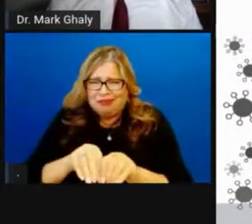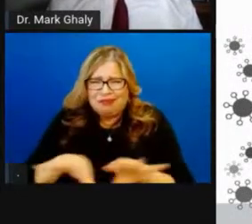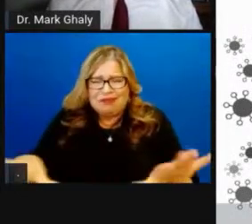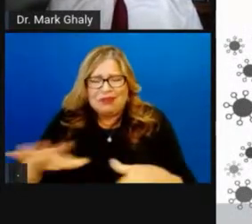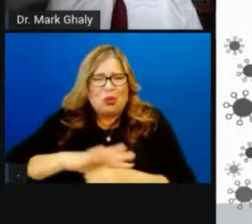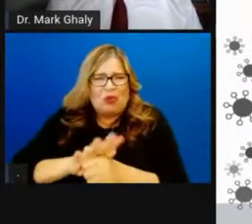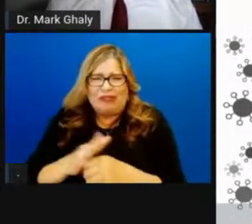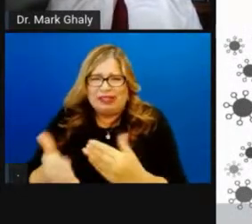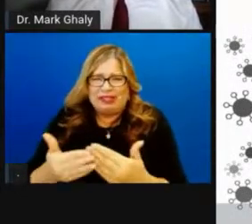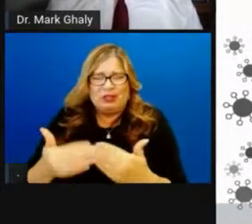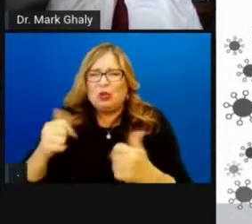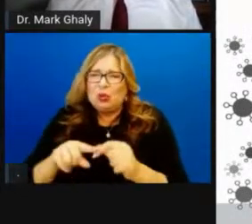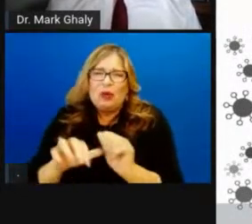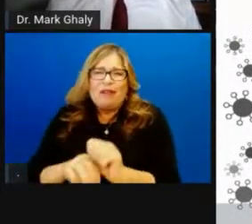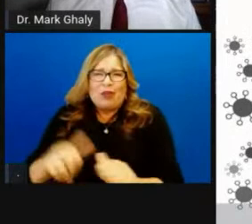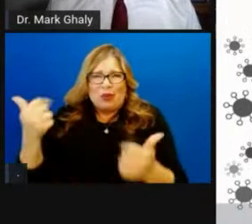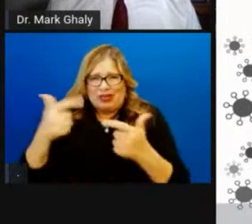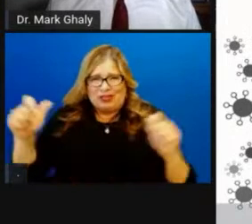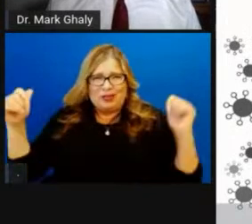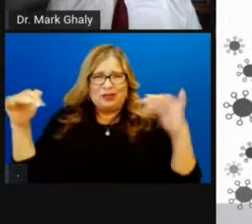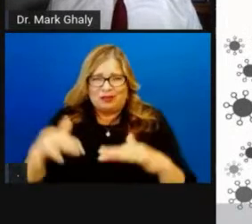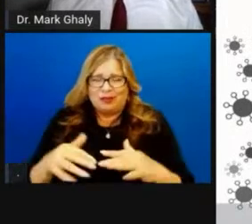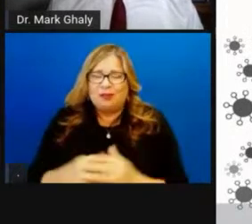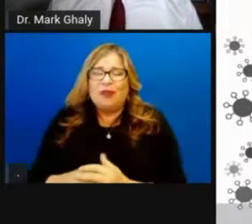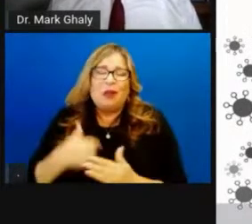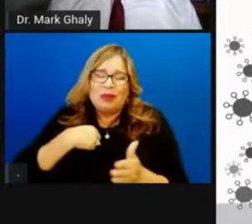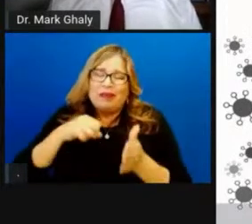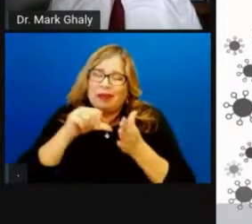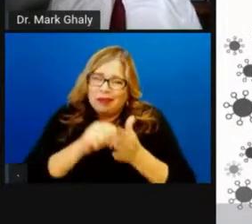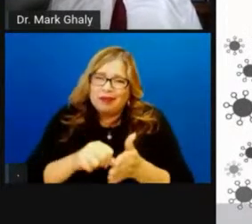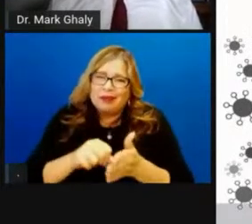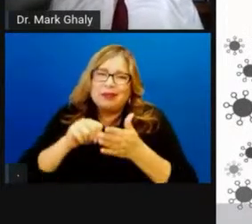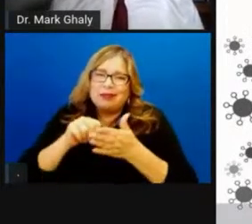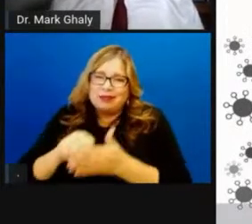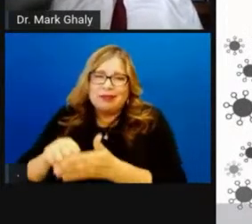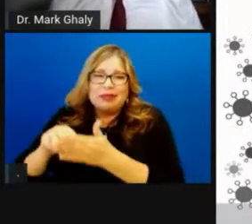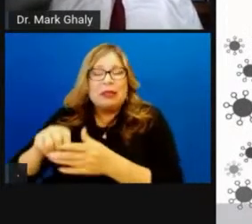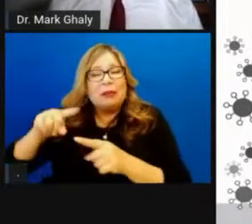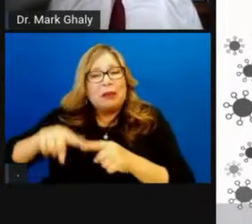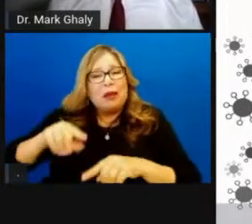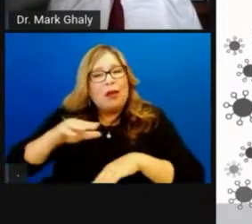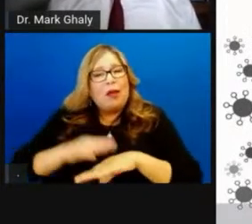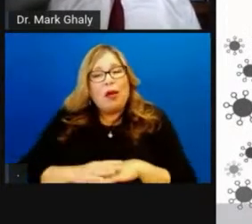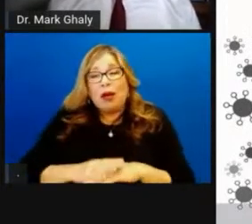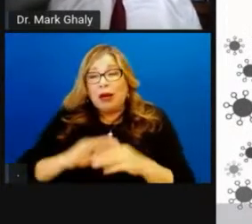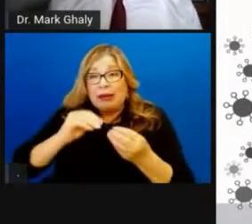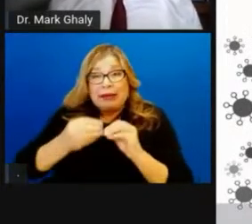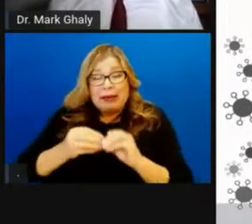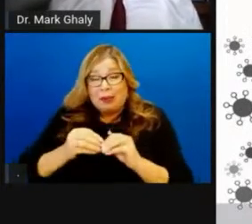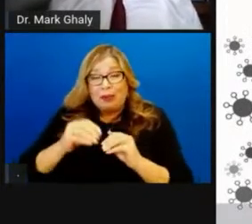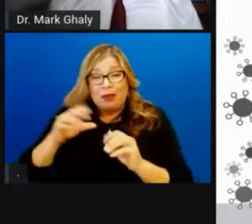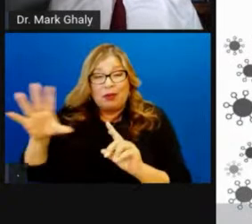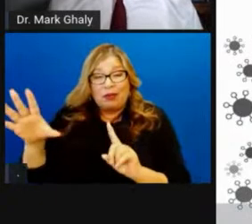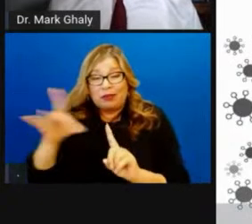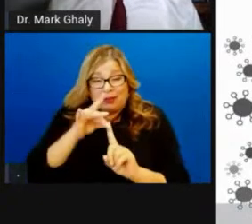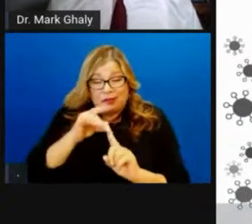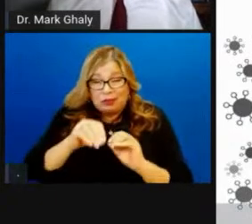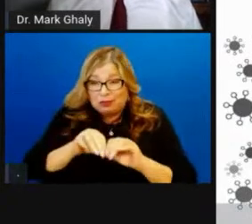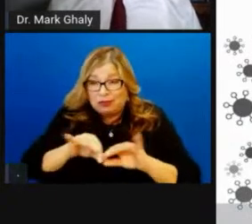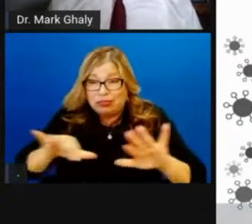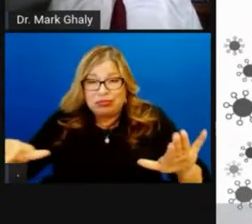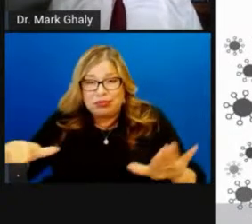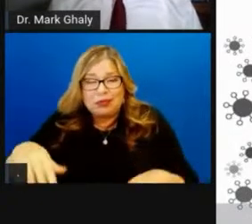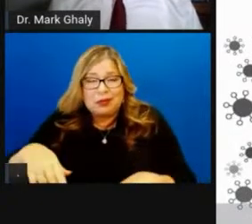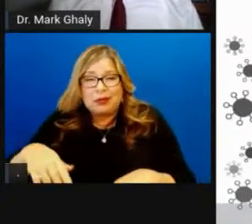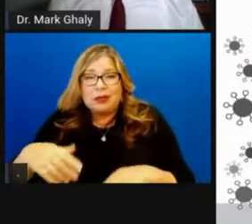important. We've emphasized this at different times when transmission rates were different, more than we did at other times, but it's still an